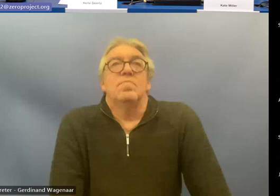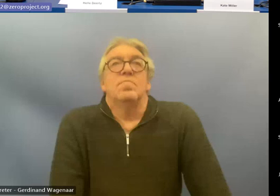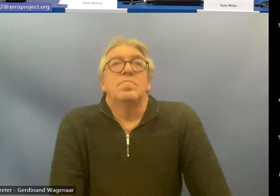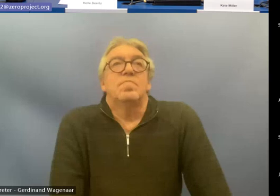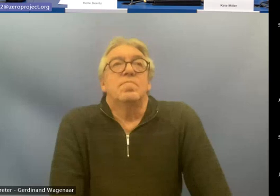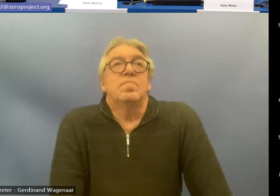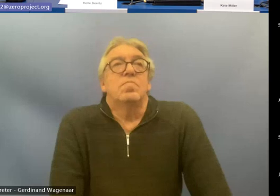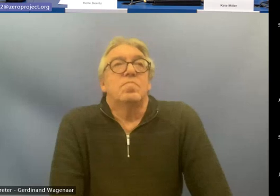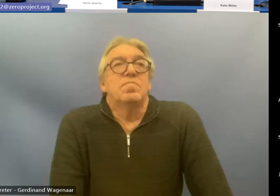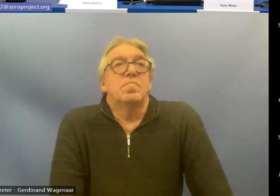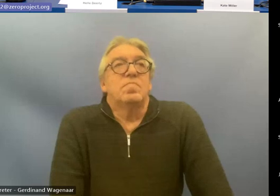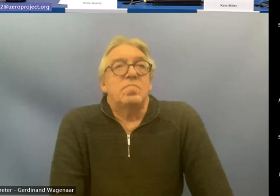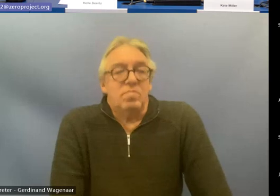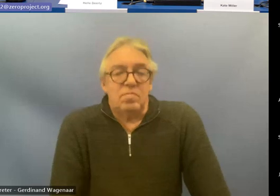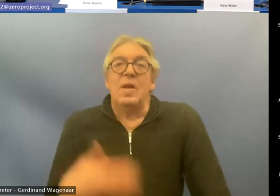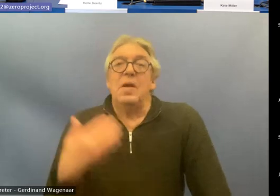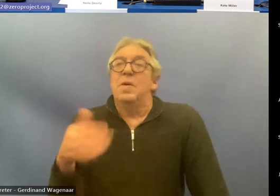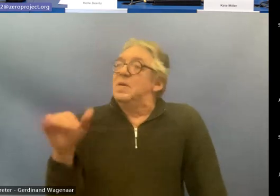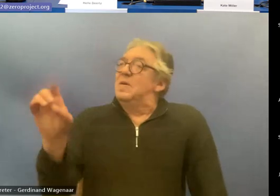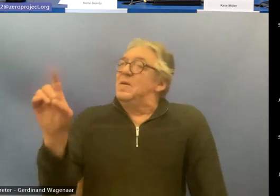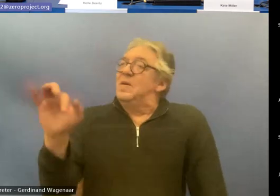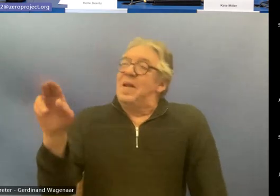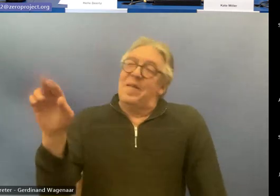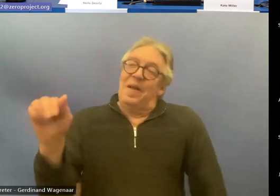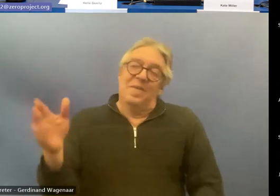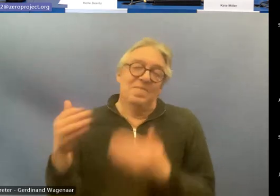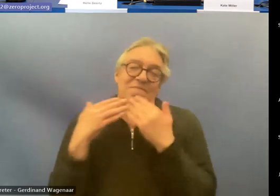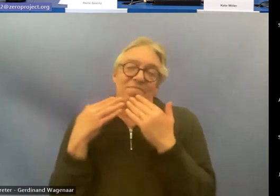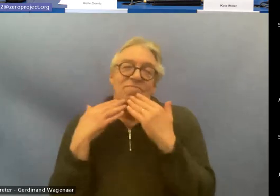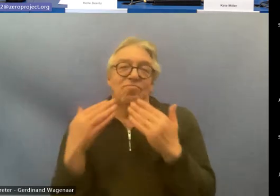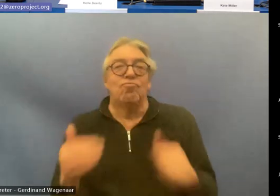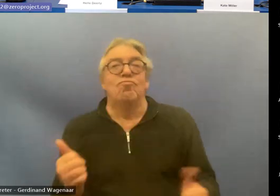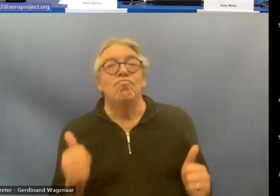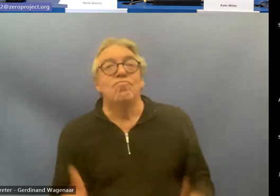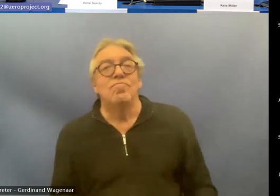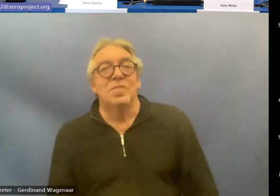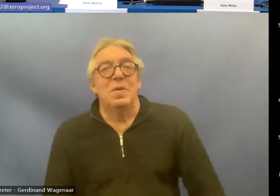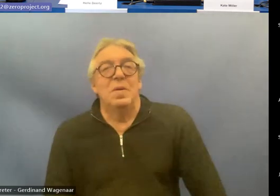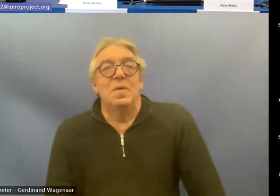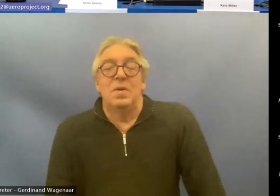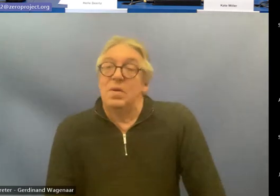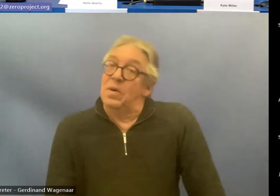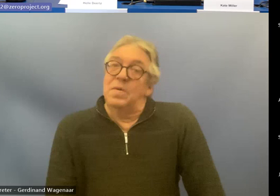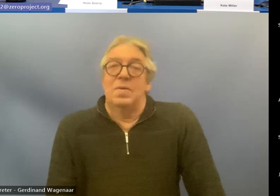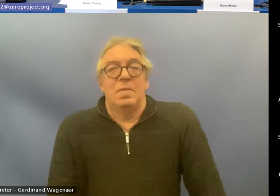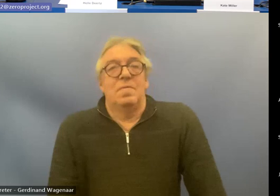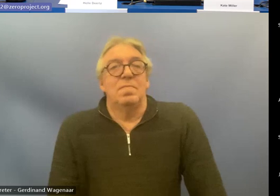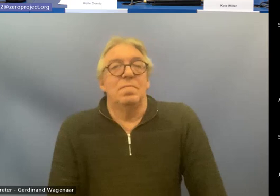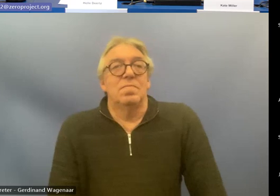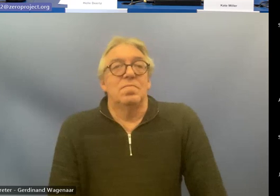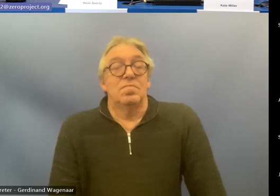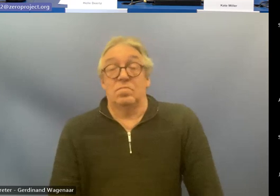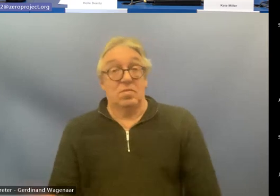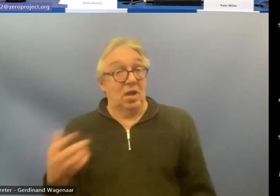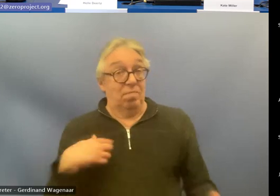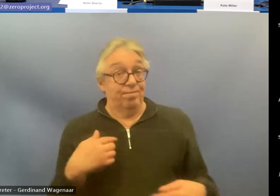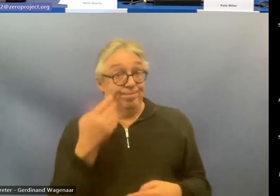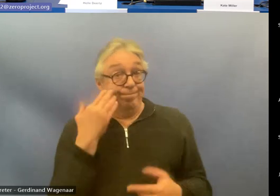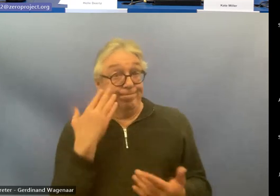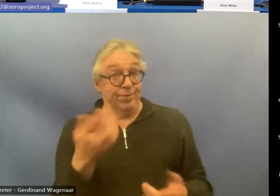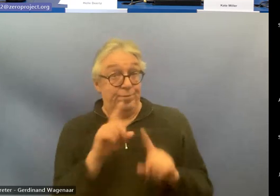Thank you so much, Dayana. I think this really also is, I'm speechless. So there are so